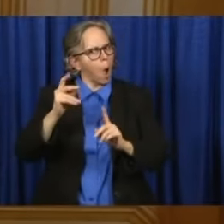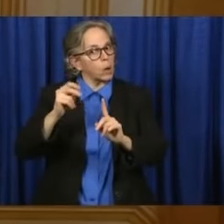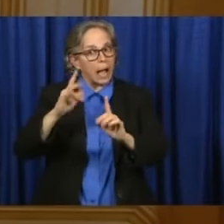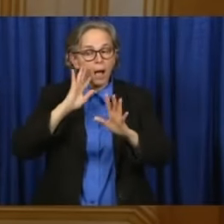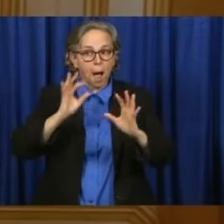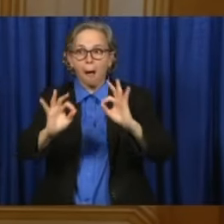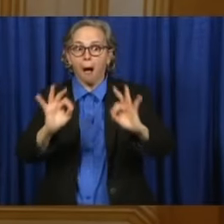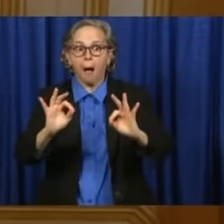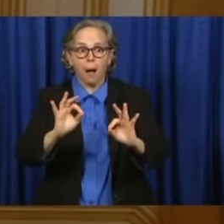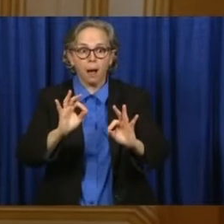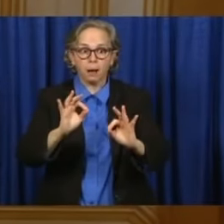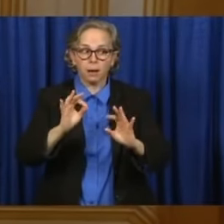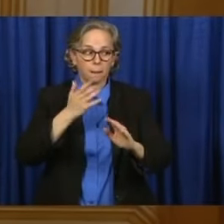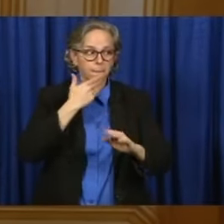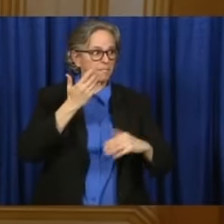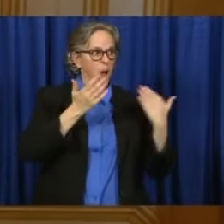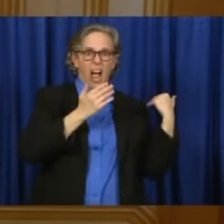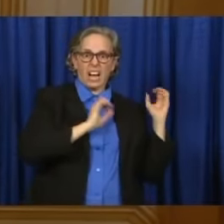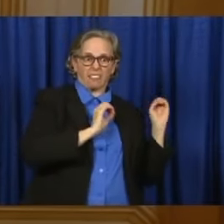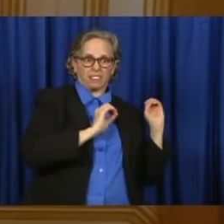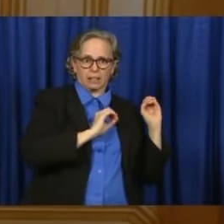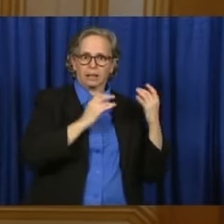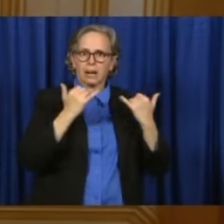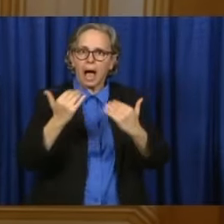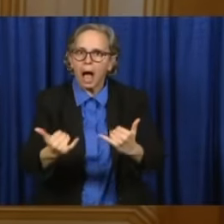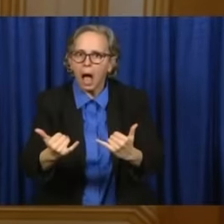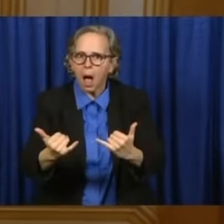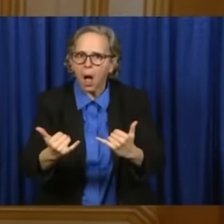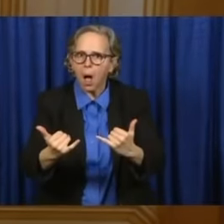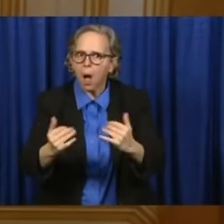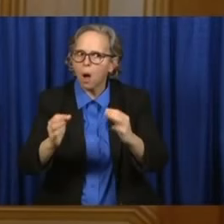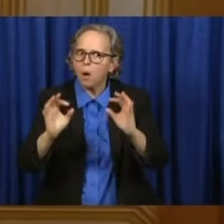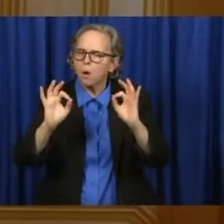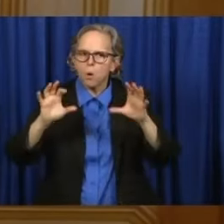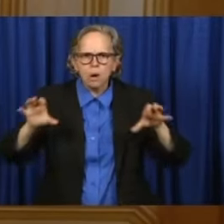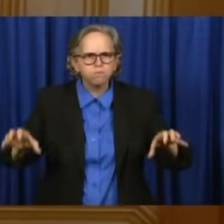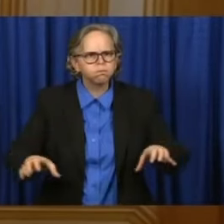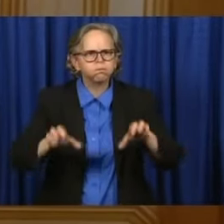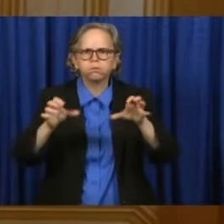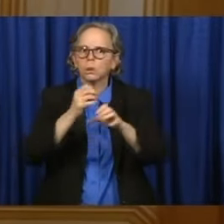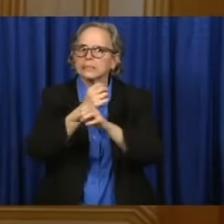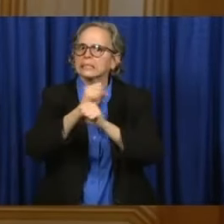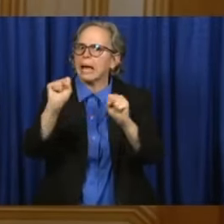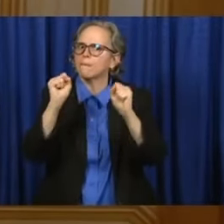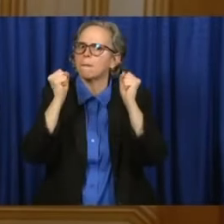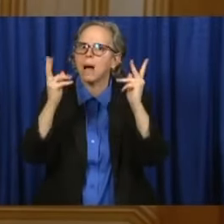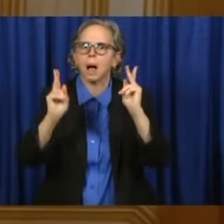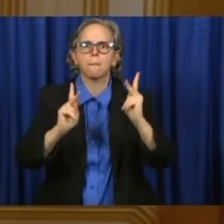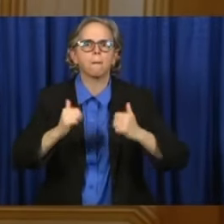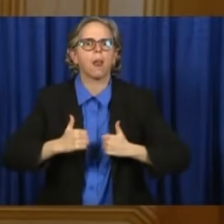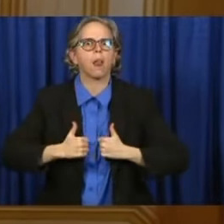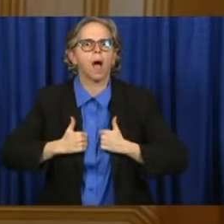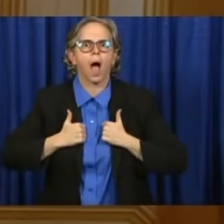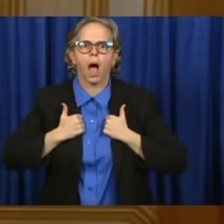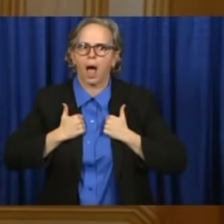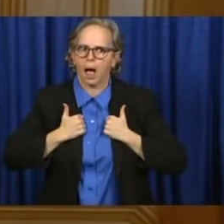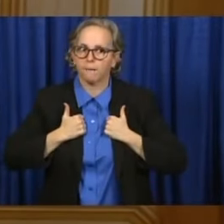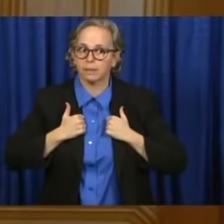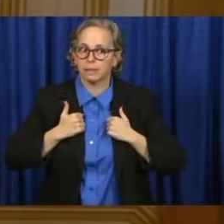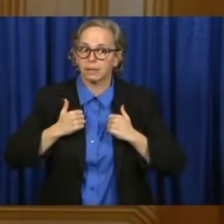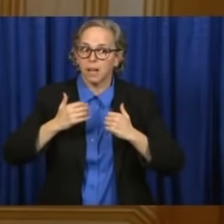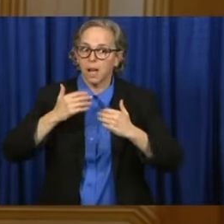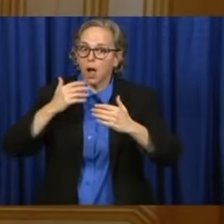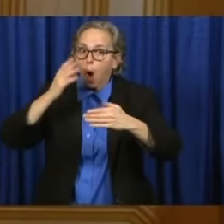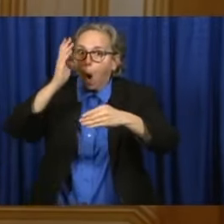you have done is saved a number of lives, but we are still in this. This is not over with